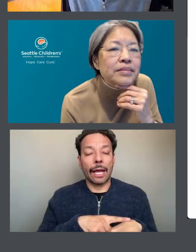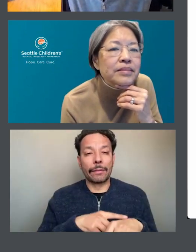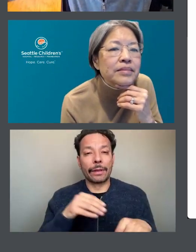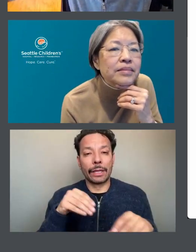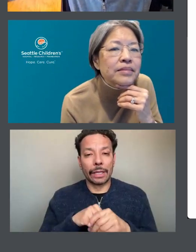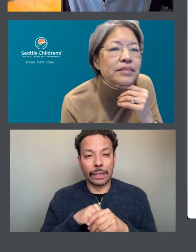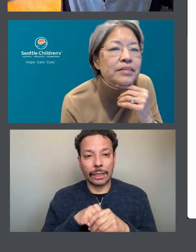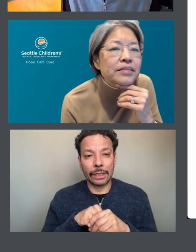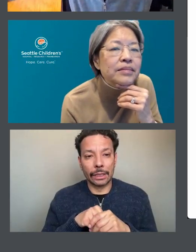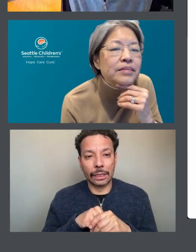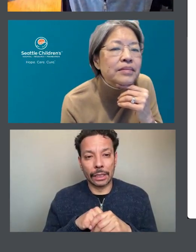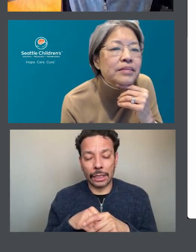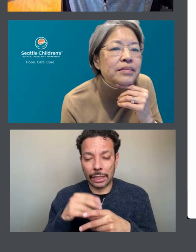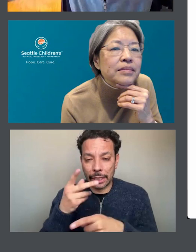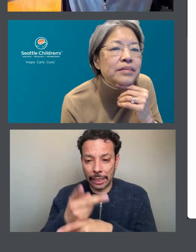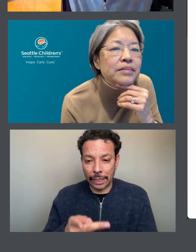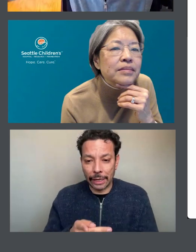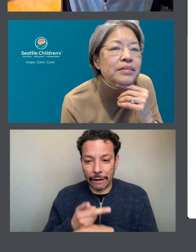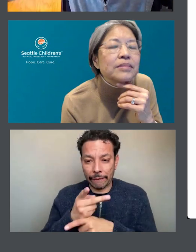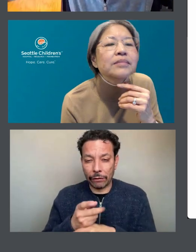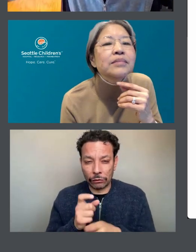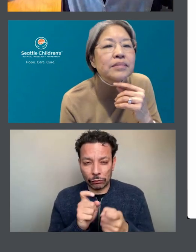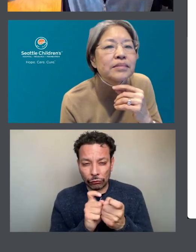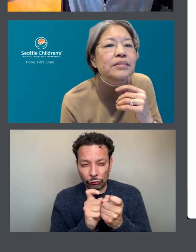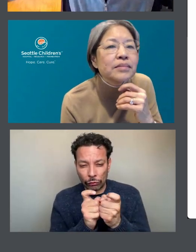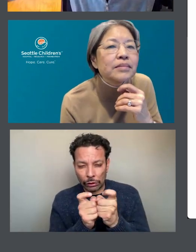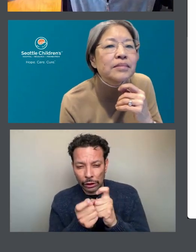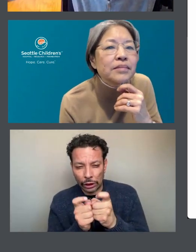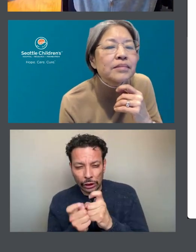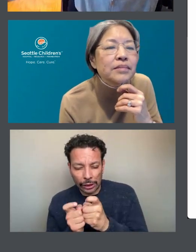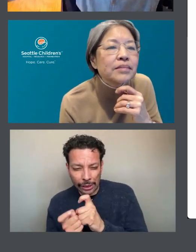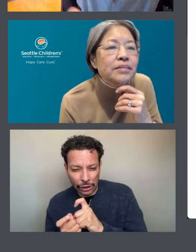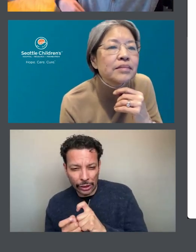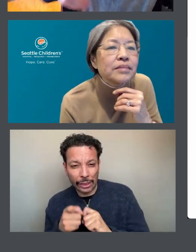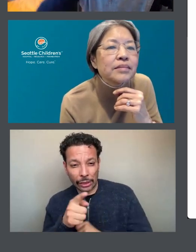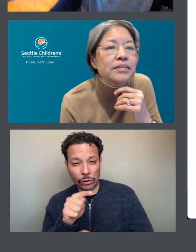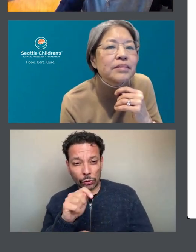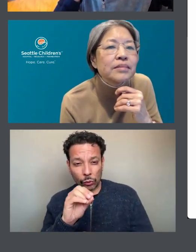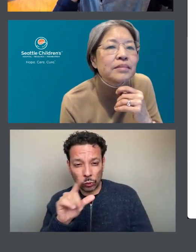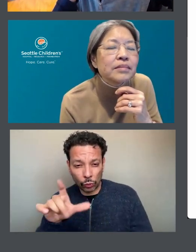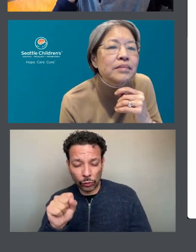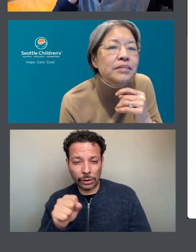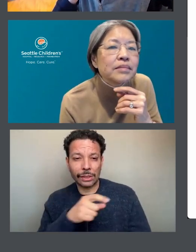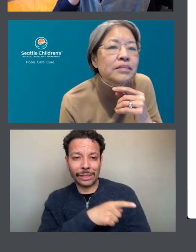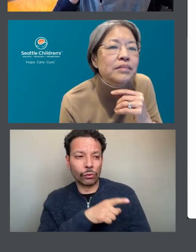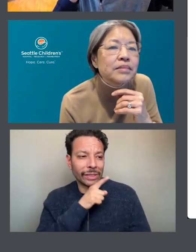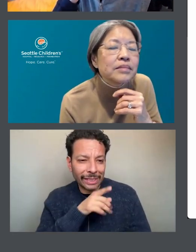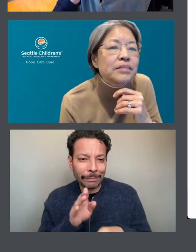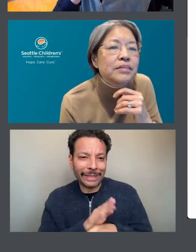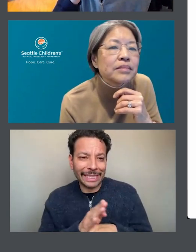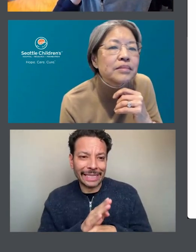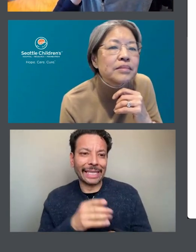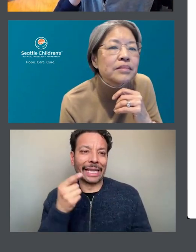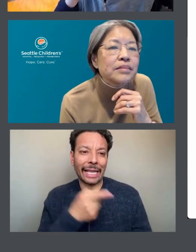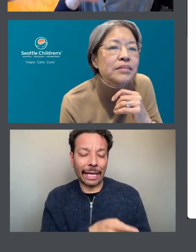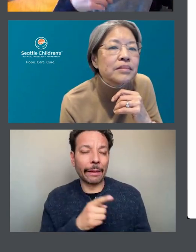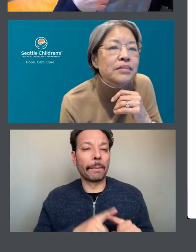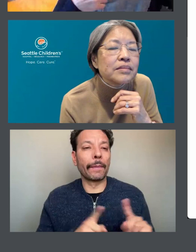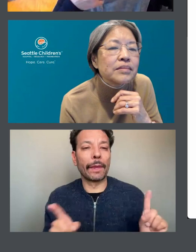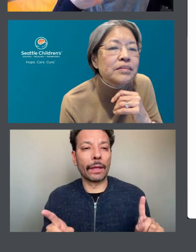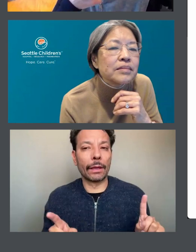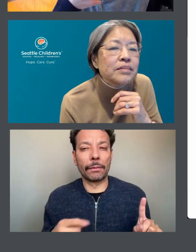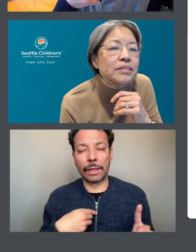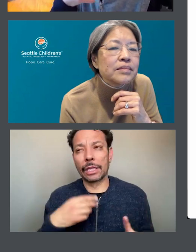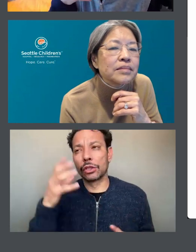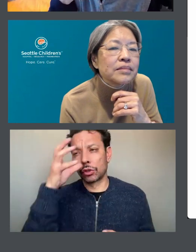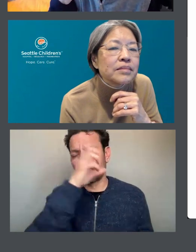the very careful translation of these tools, and so he's been really busy with that. But I'm